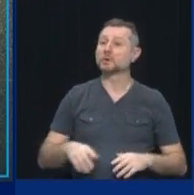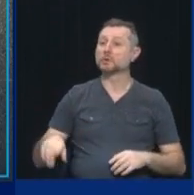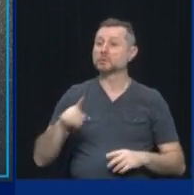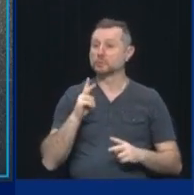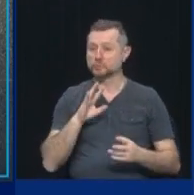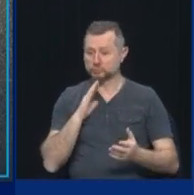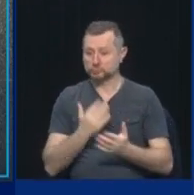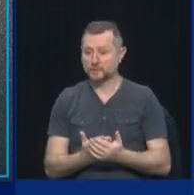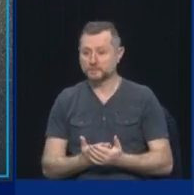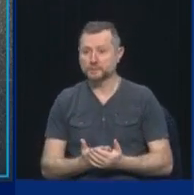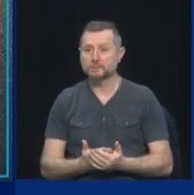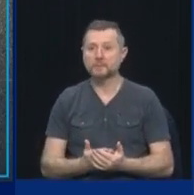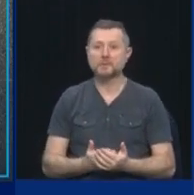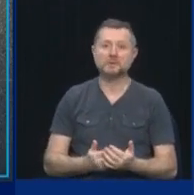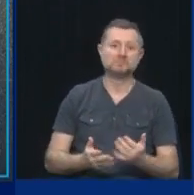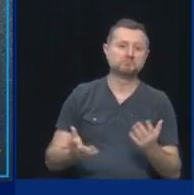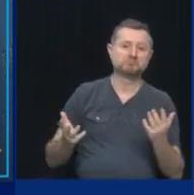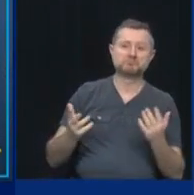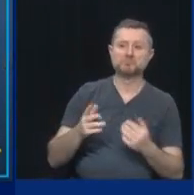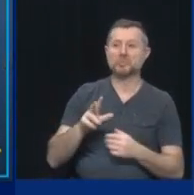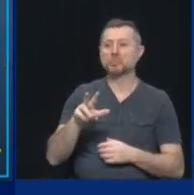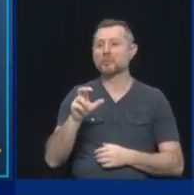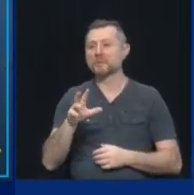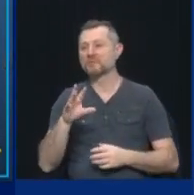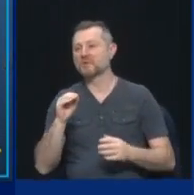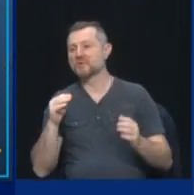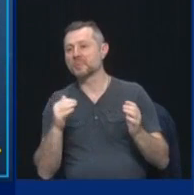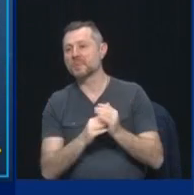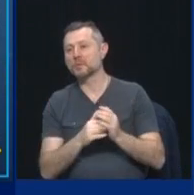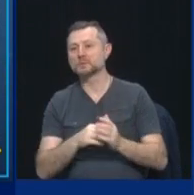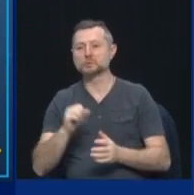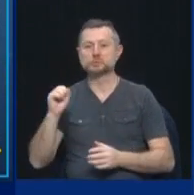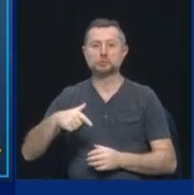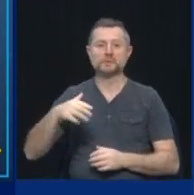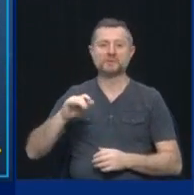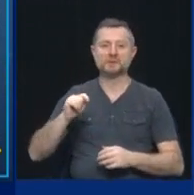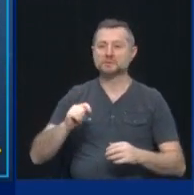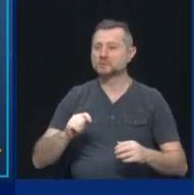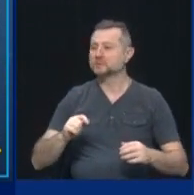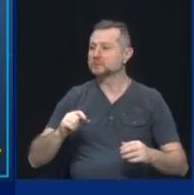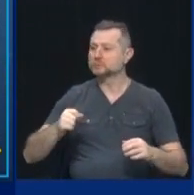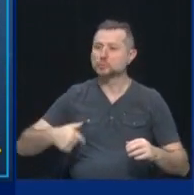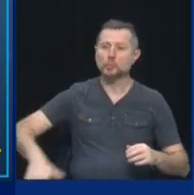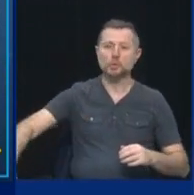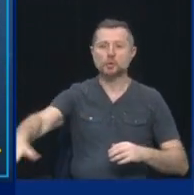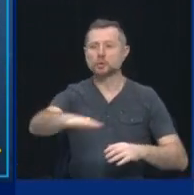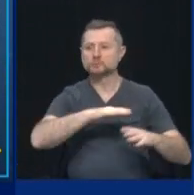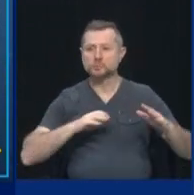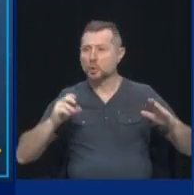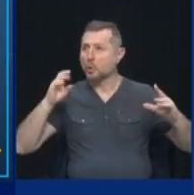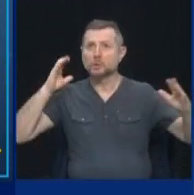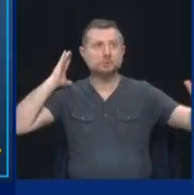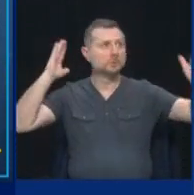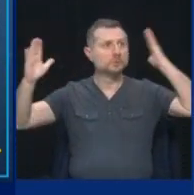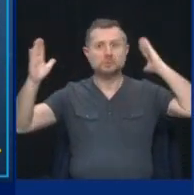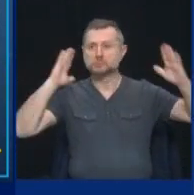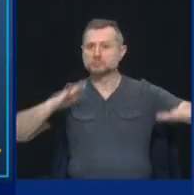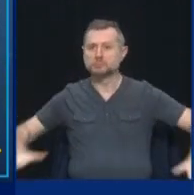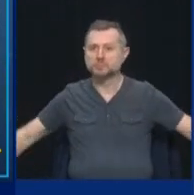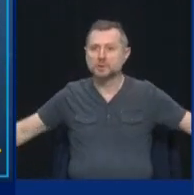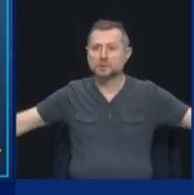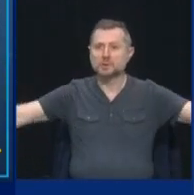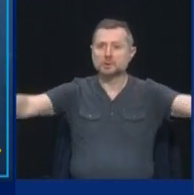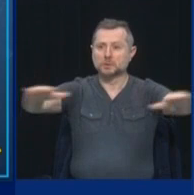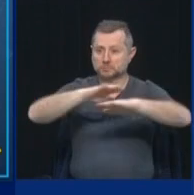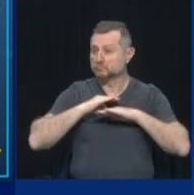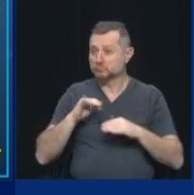a 350,000 square foot concourse. The trains to do this